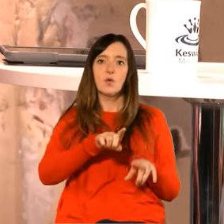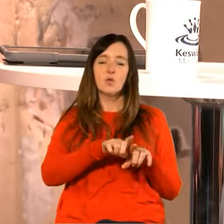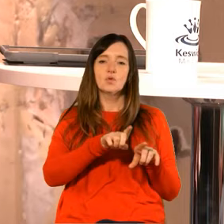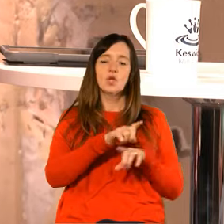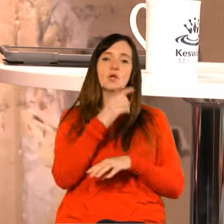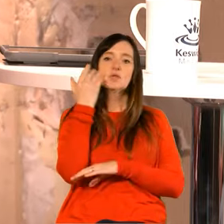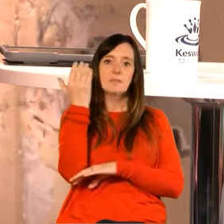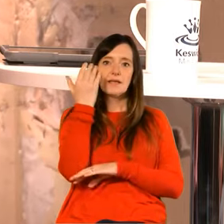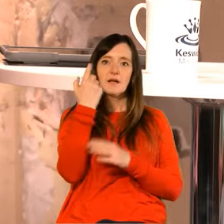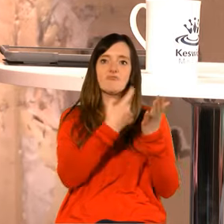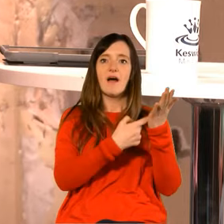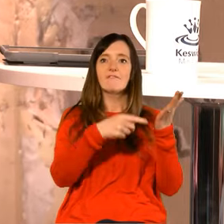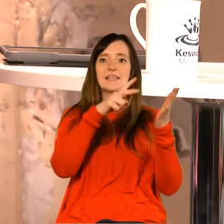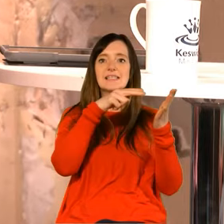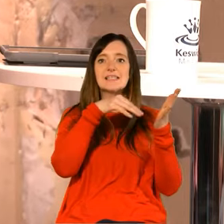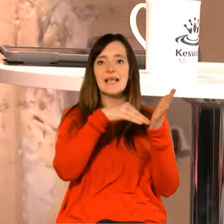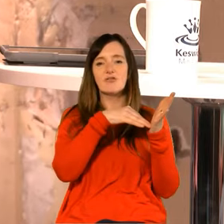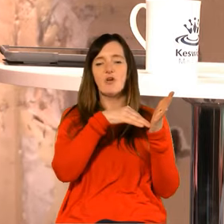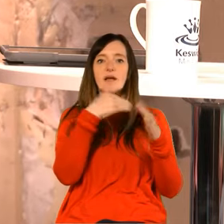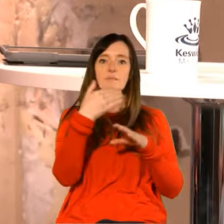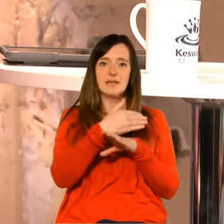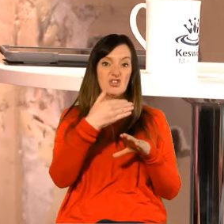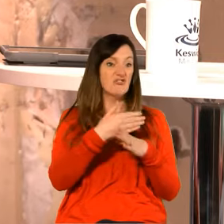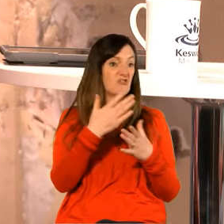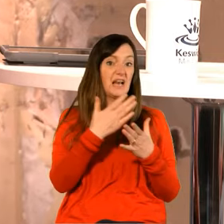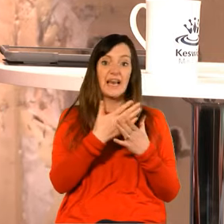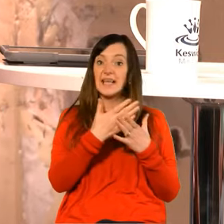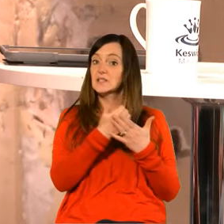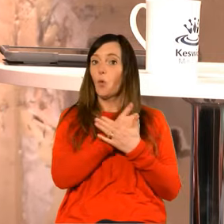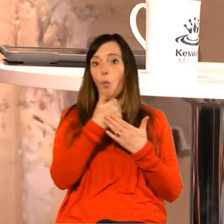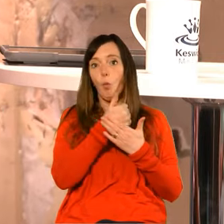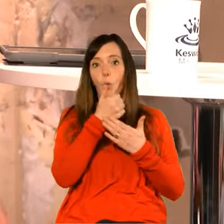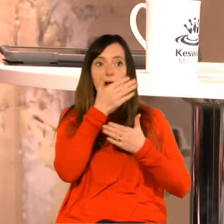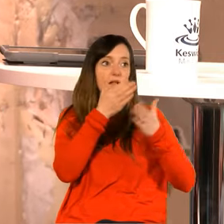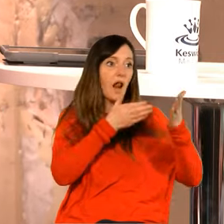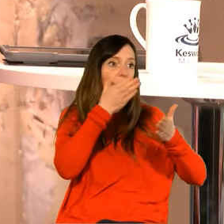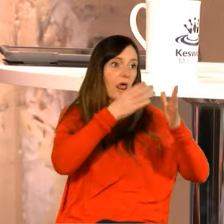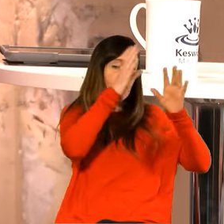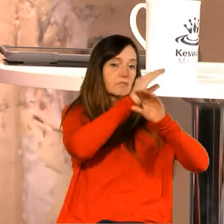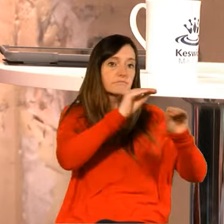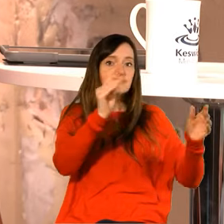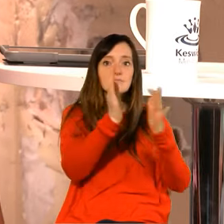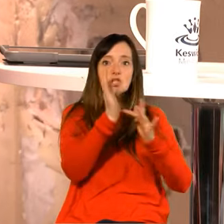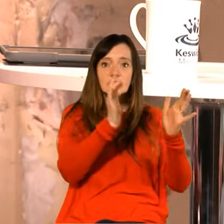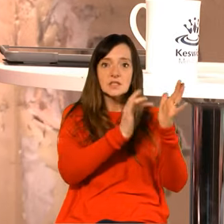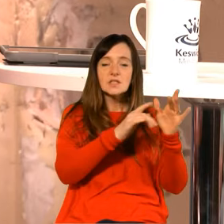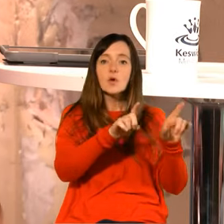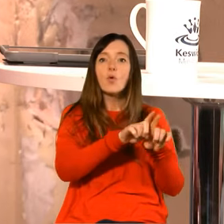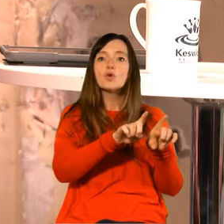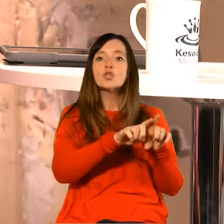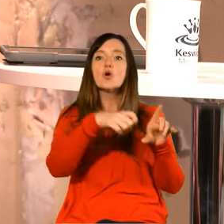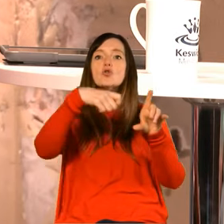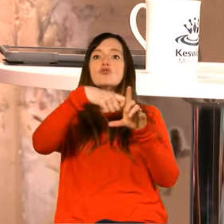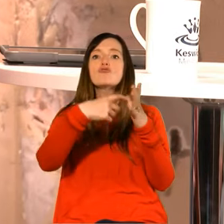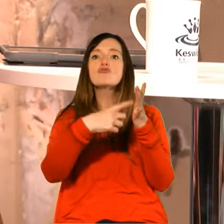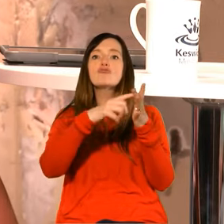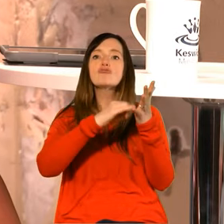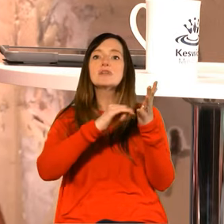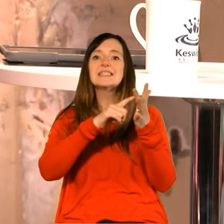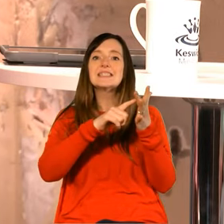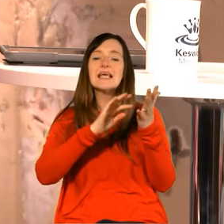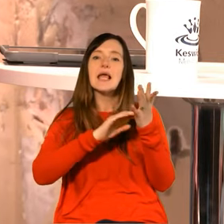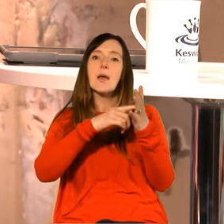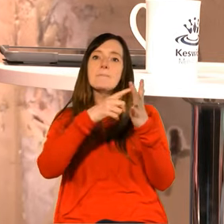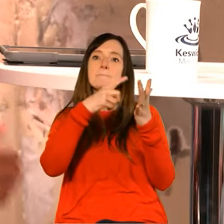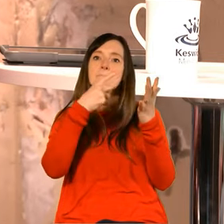Ministries. Basically, he spends loads of time talking to people about Jesus. He'll be with Christy Mayer, who spent many years with students working